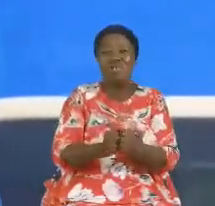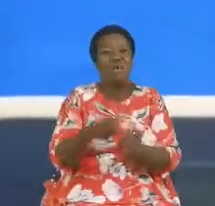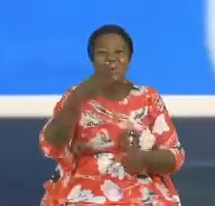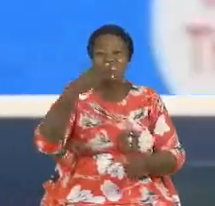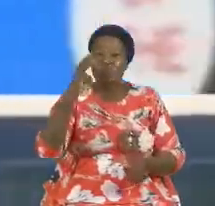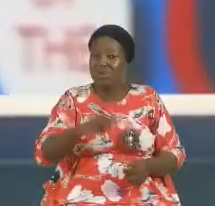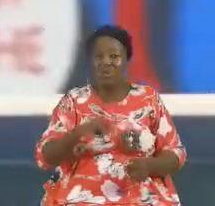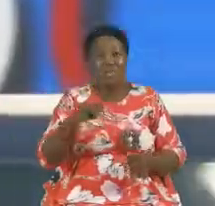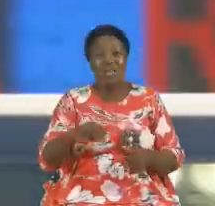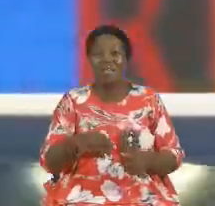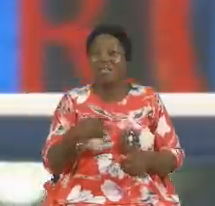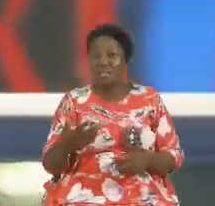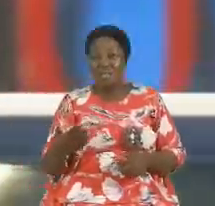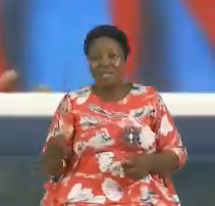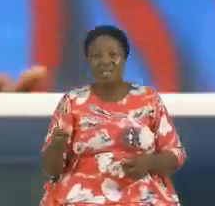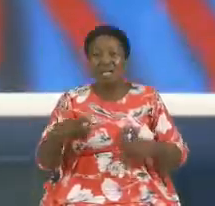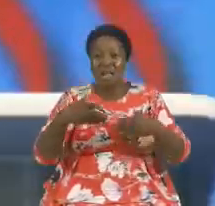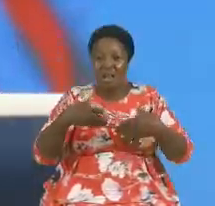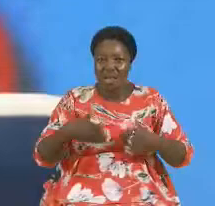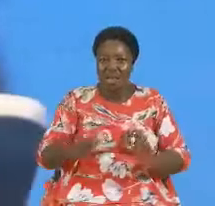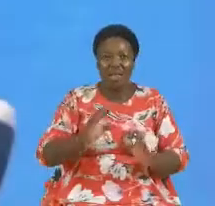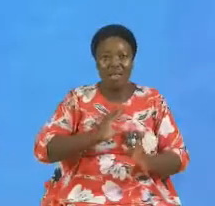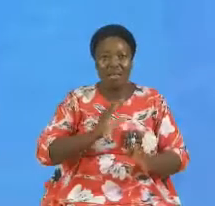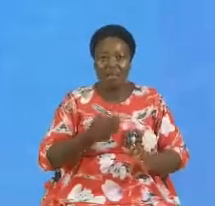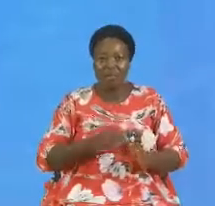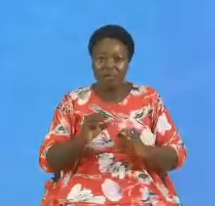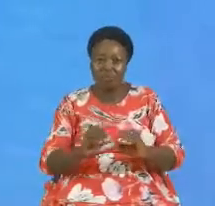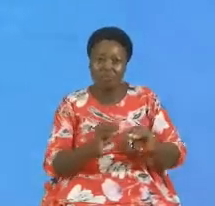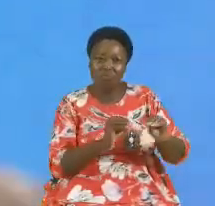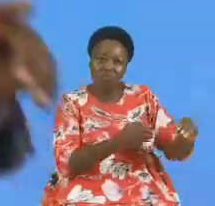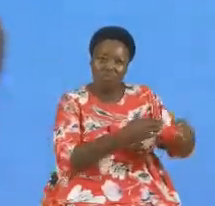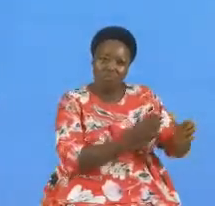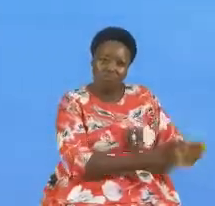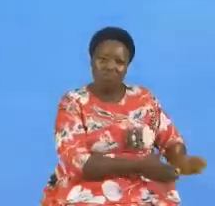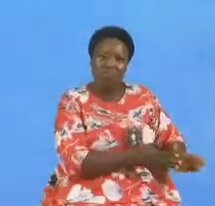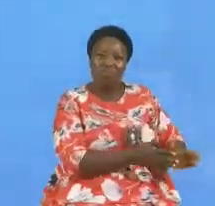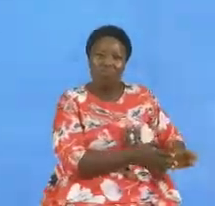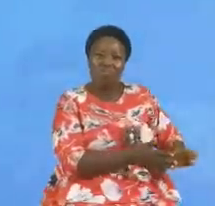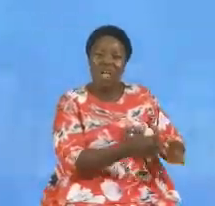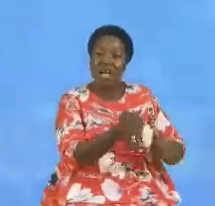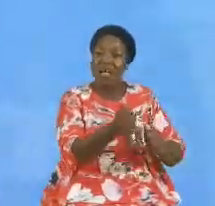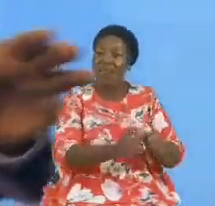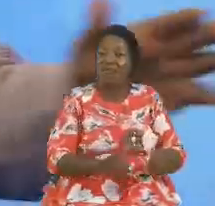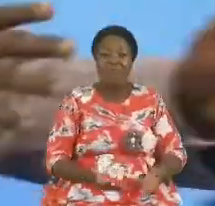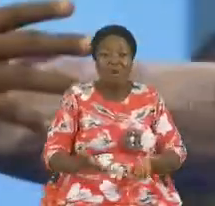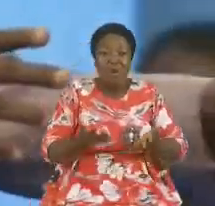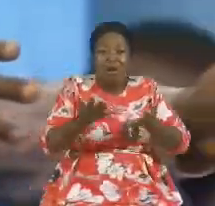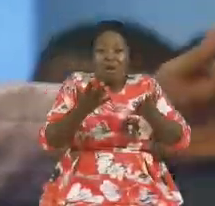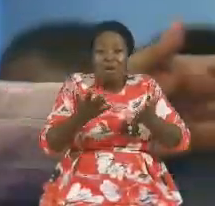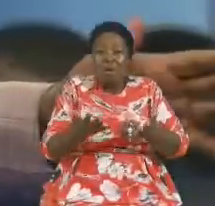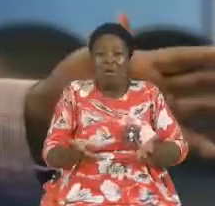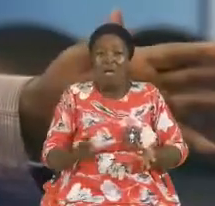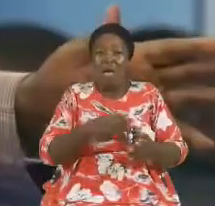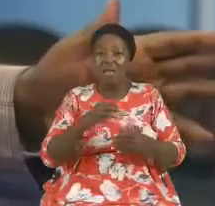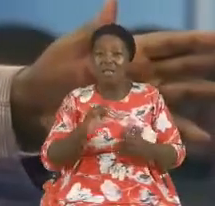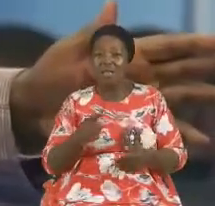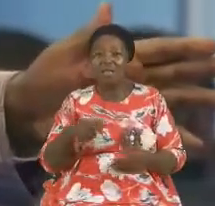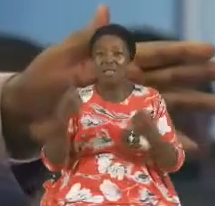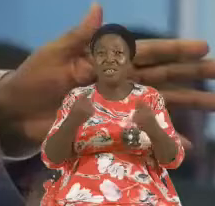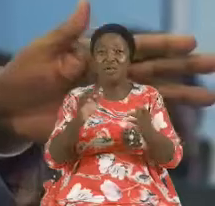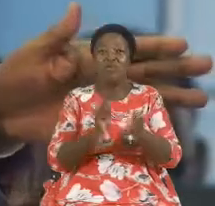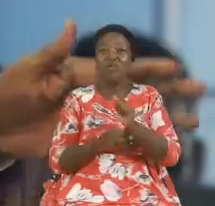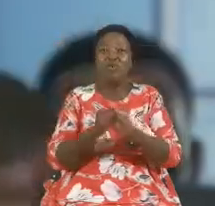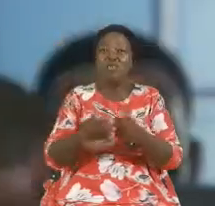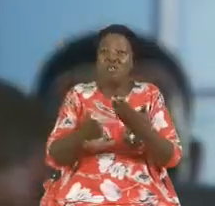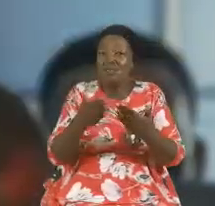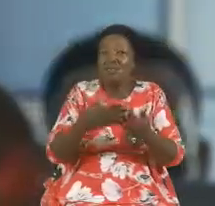compassed about with so great a cloud of witnesses, let us lay aside every